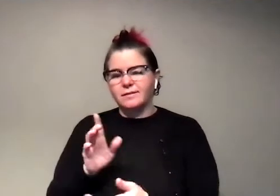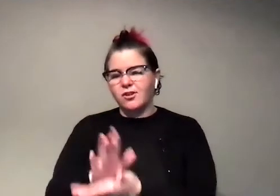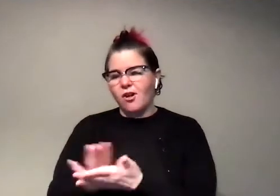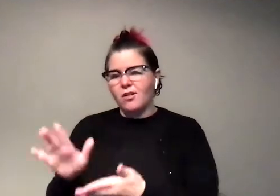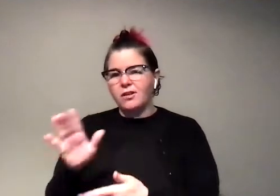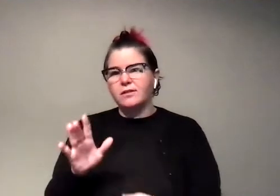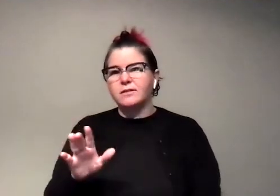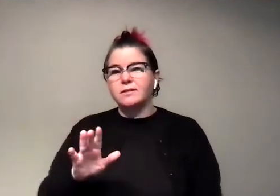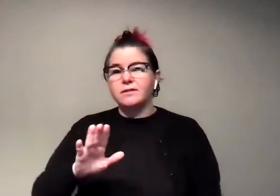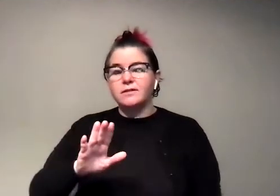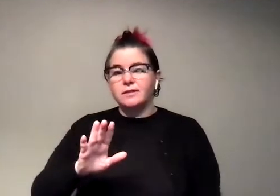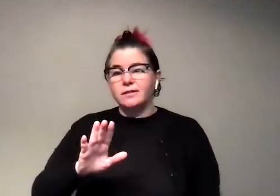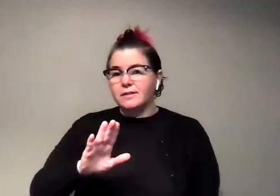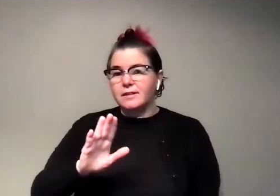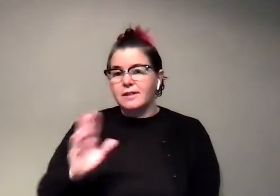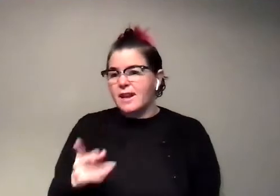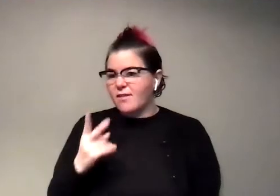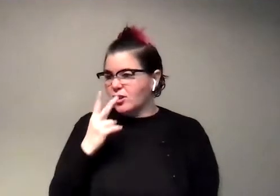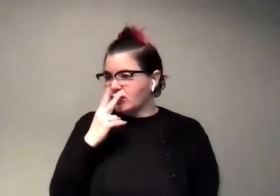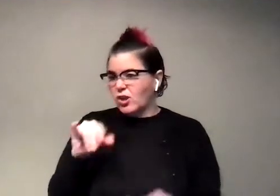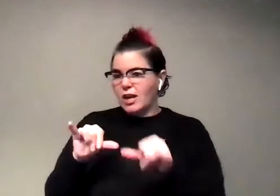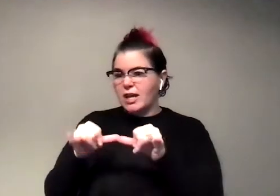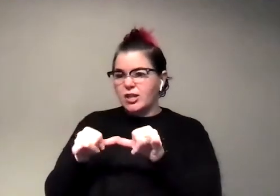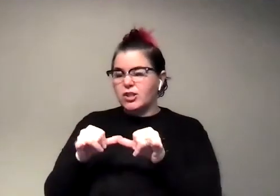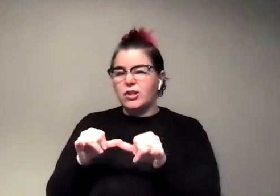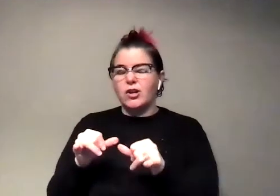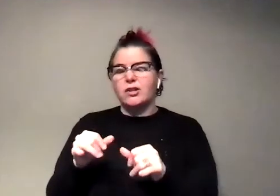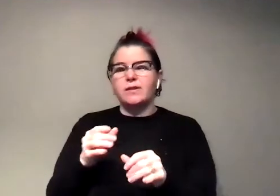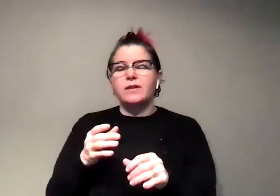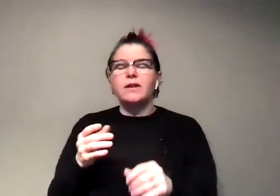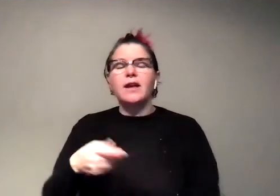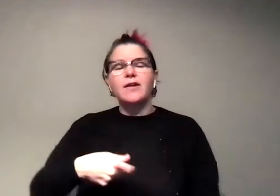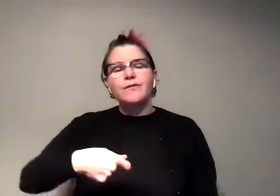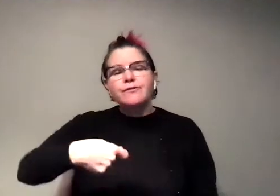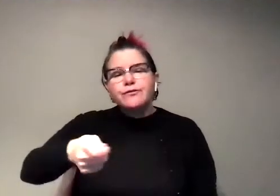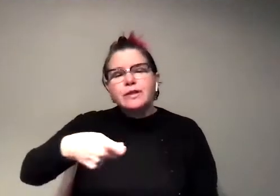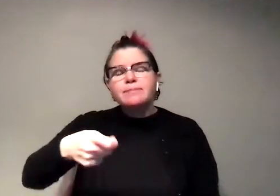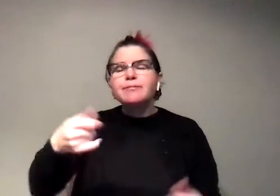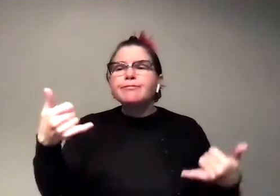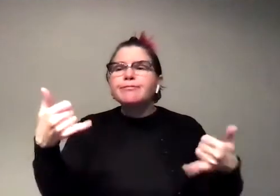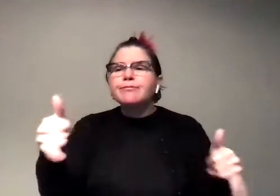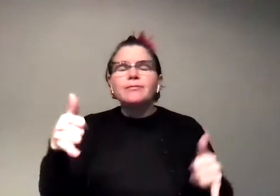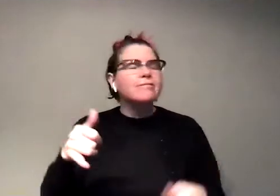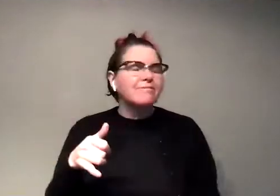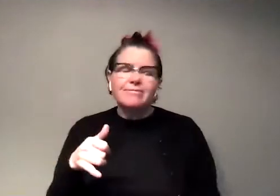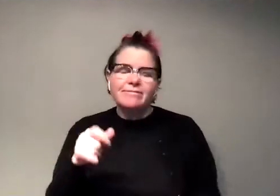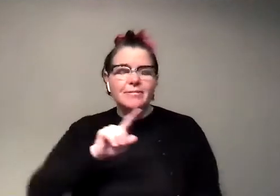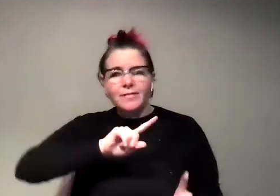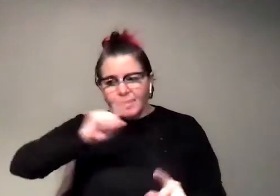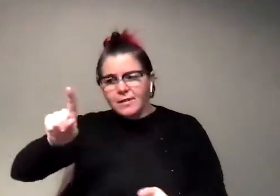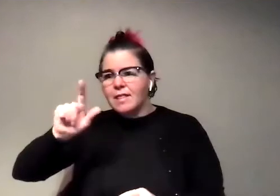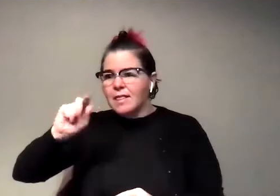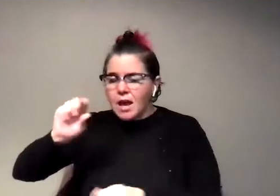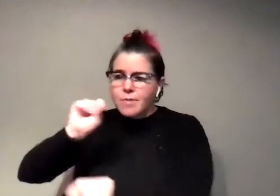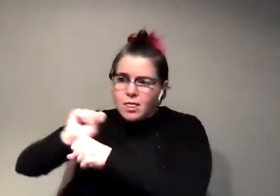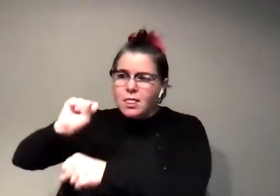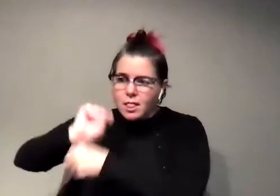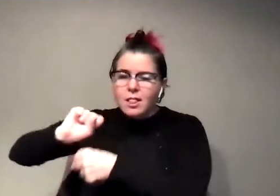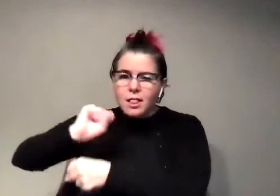never saw engineers on the main green tossing frisbees around because we were in the lab, Yeah, you sure.